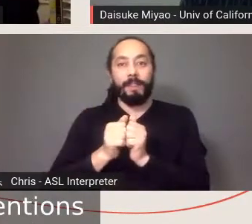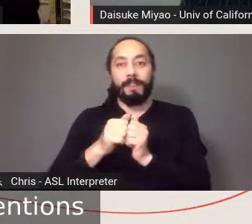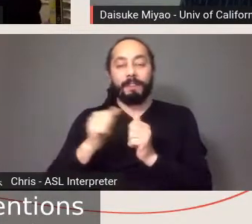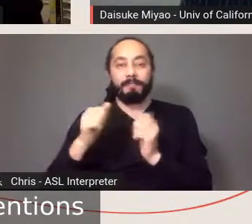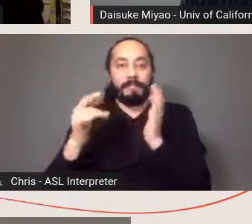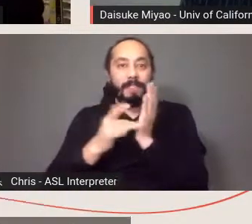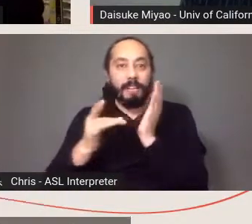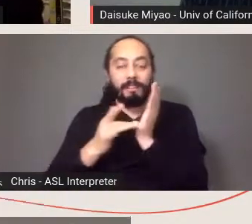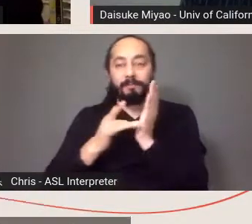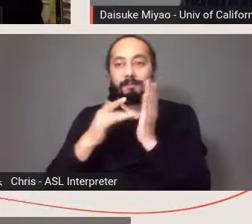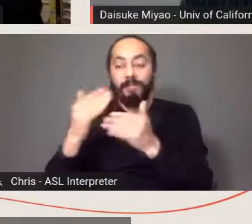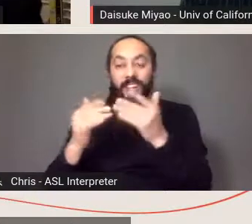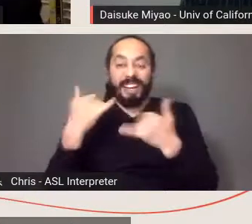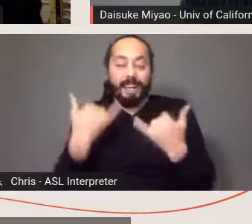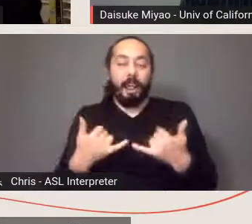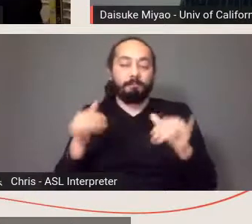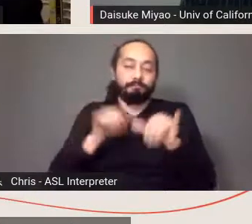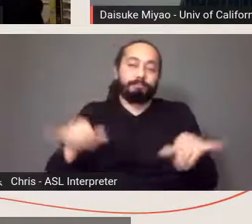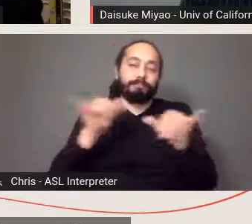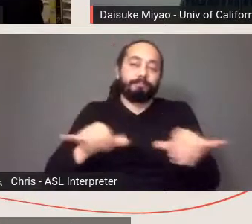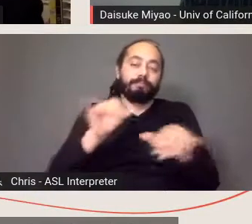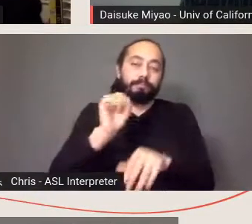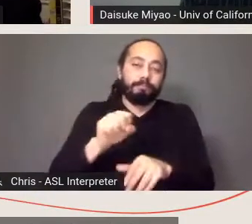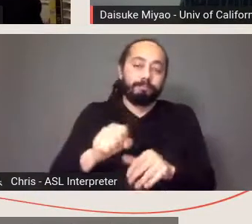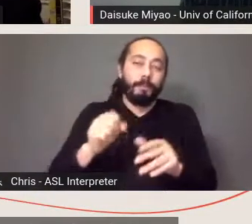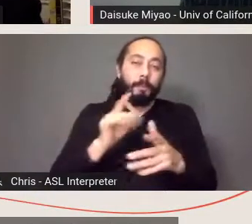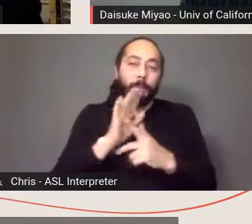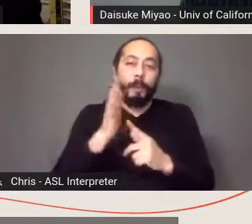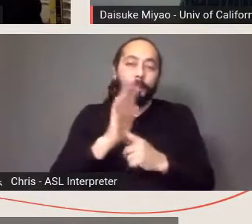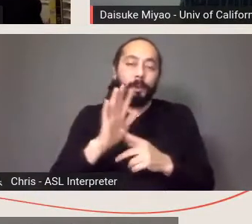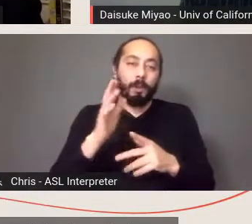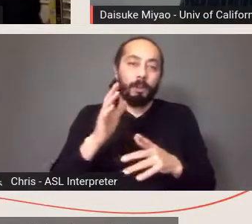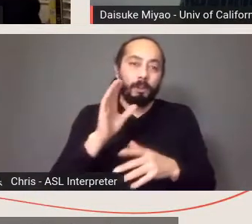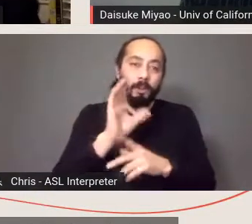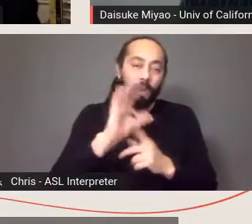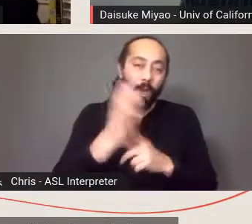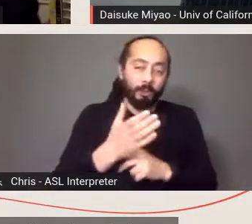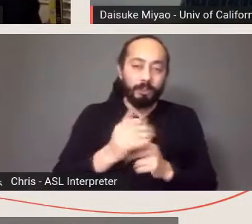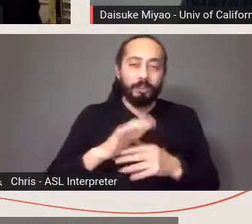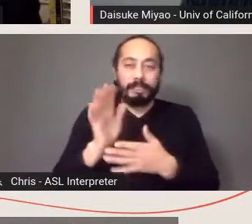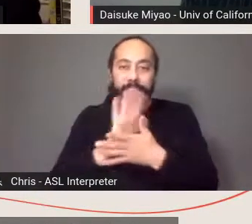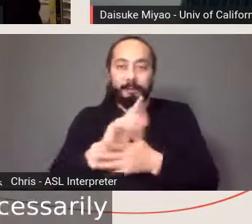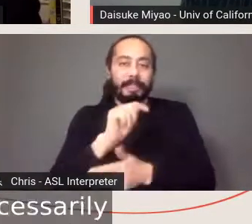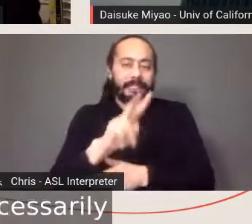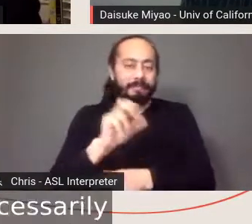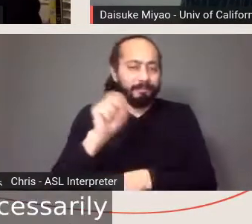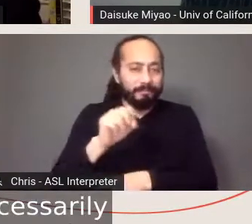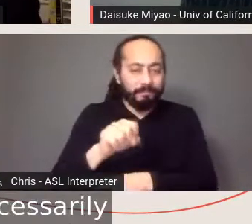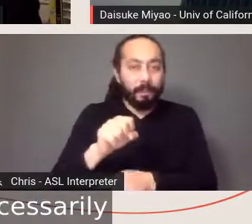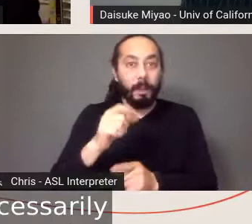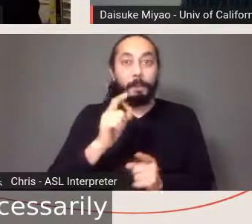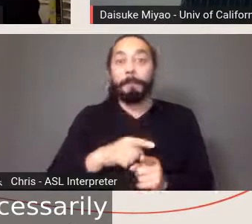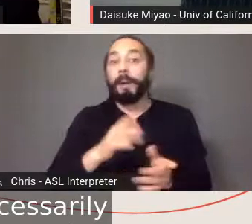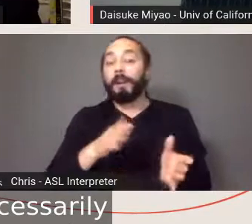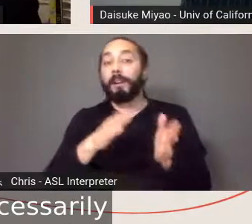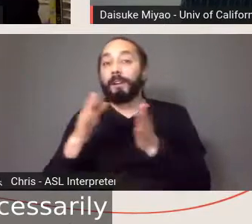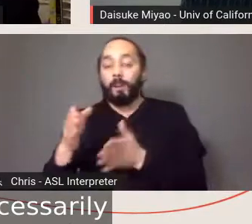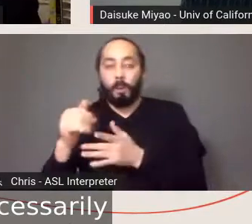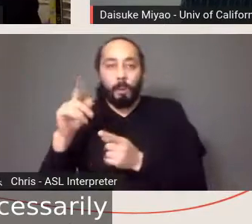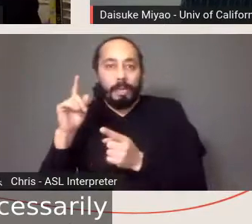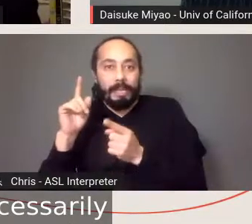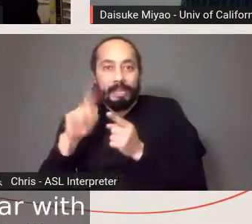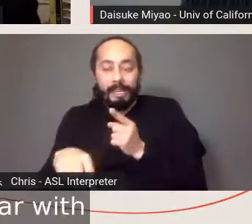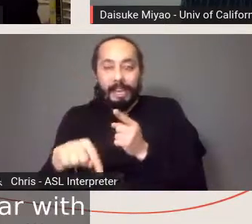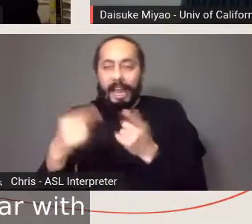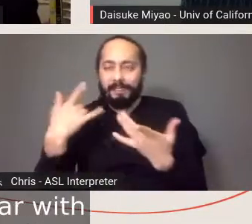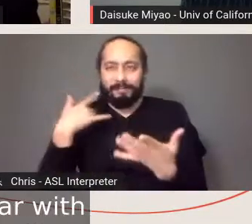typical now within Japanese popular culture, and particularly cinema and television. But we just can't necessarily wrap our